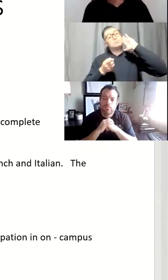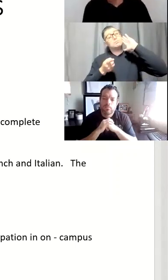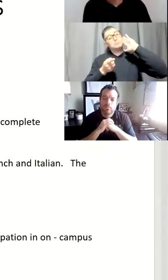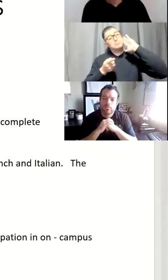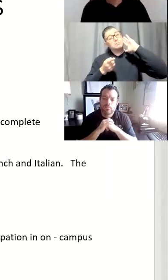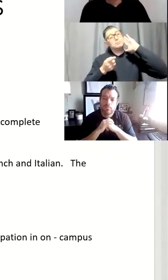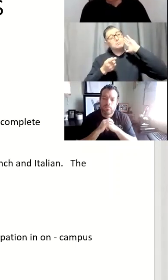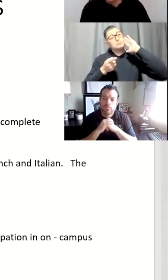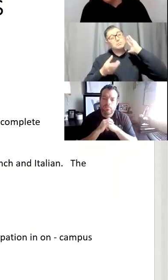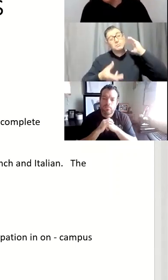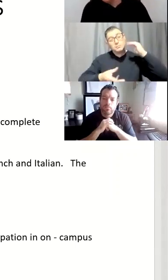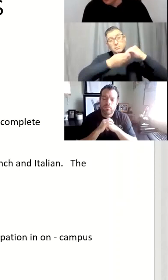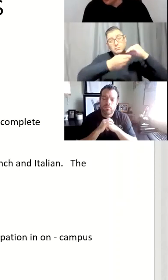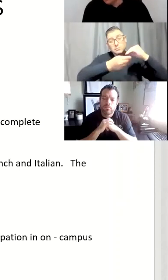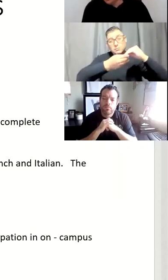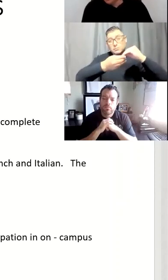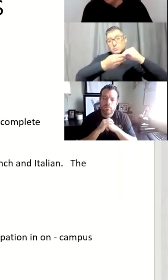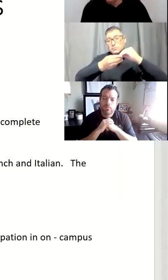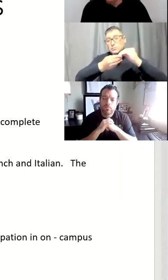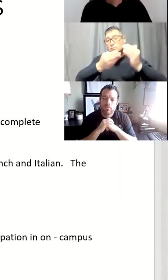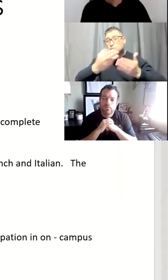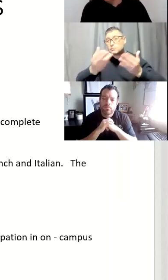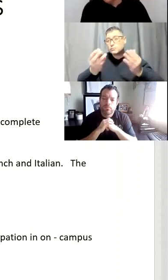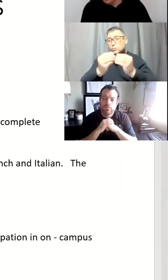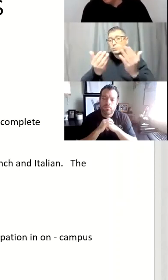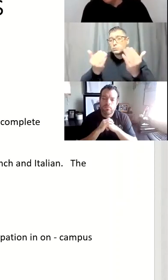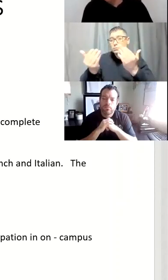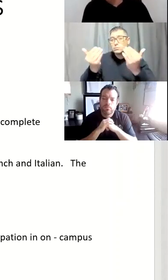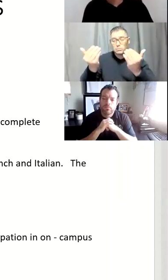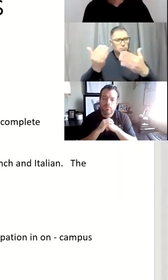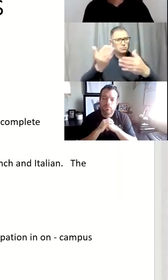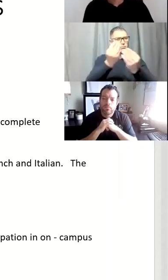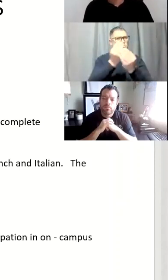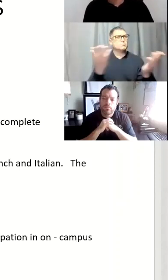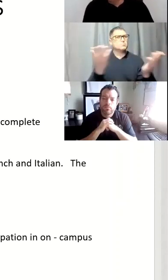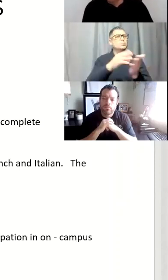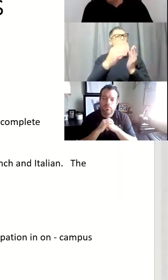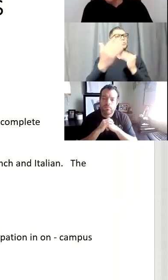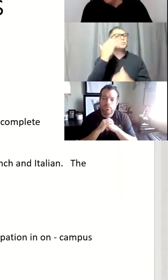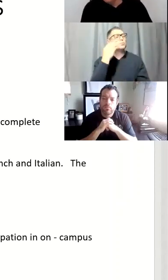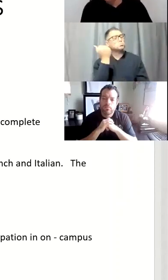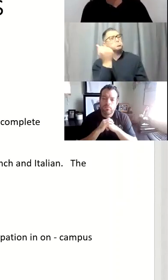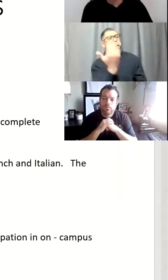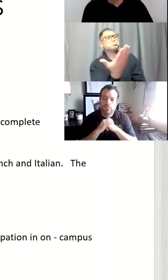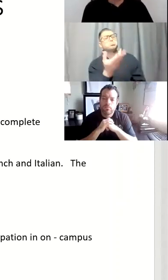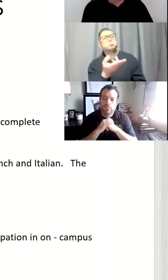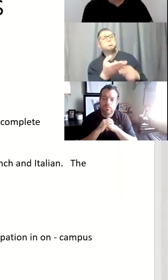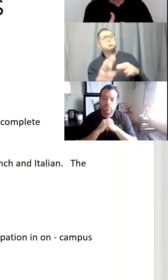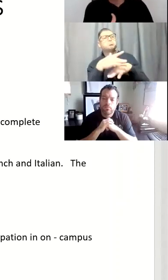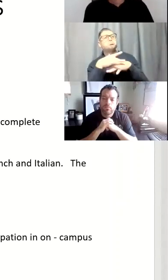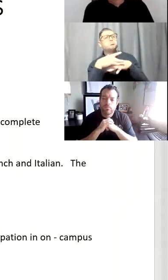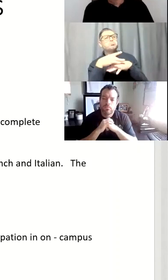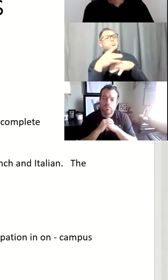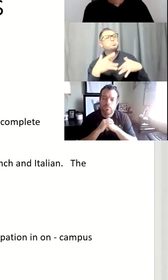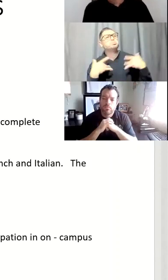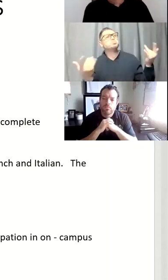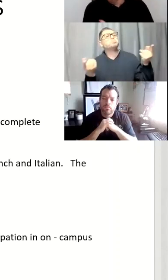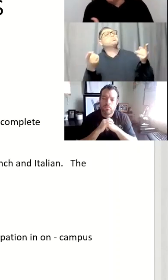additional resources or agencies out there, I do share that with students. I just give them a very, very brief overview. Hey, there's,